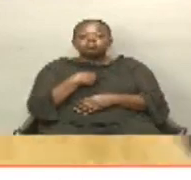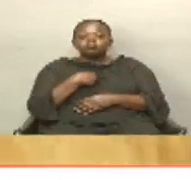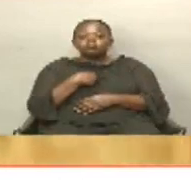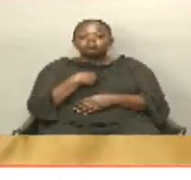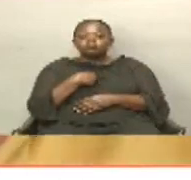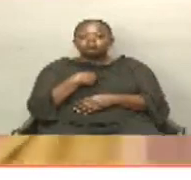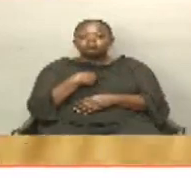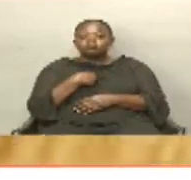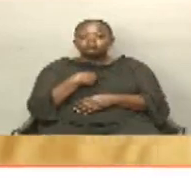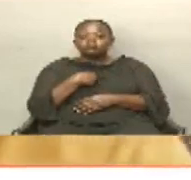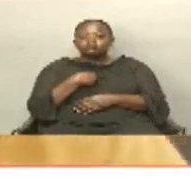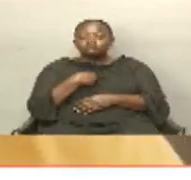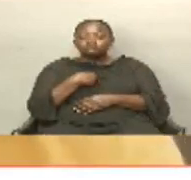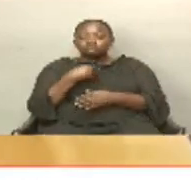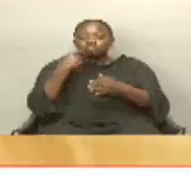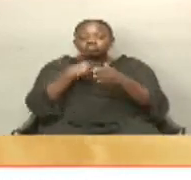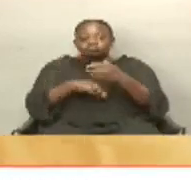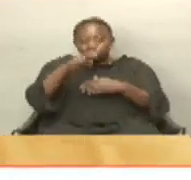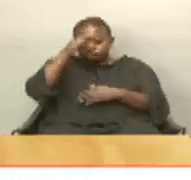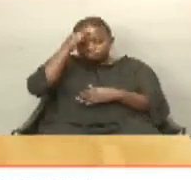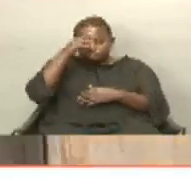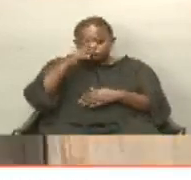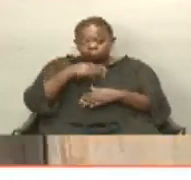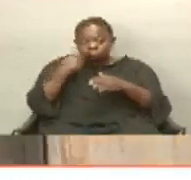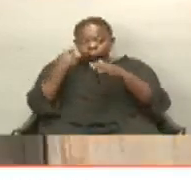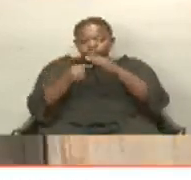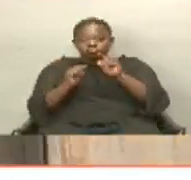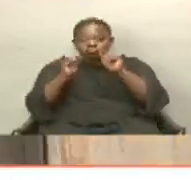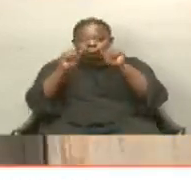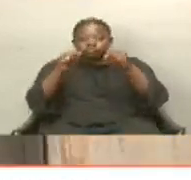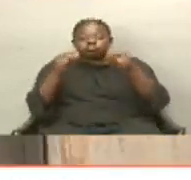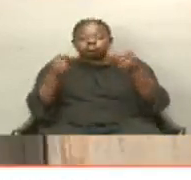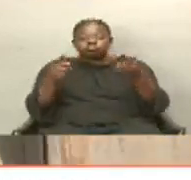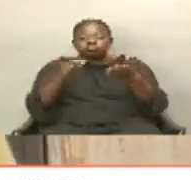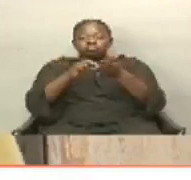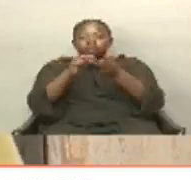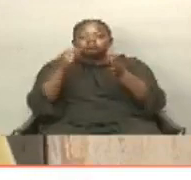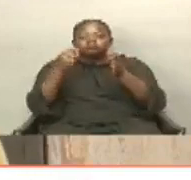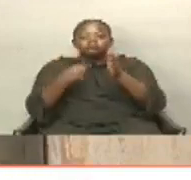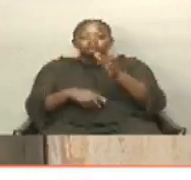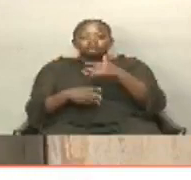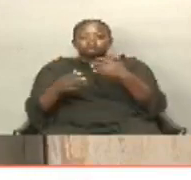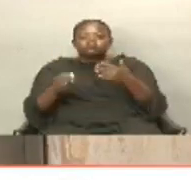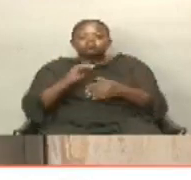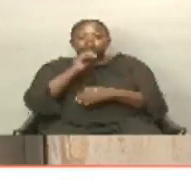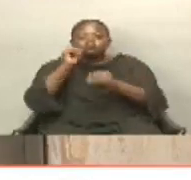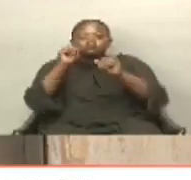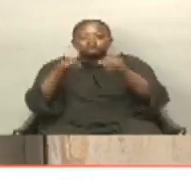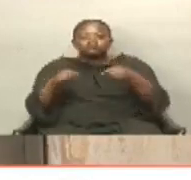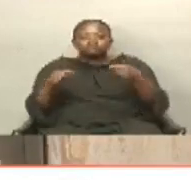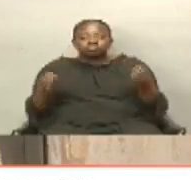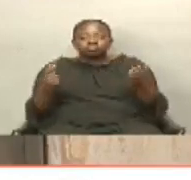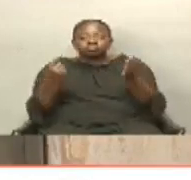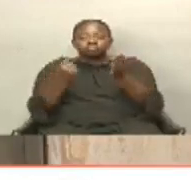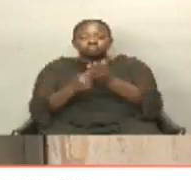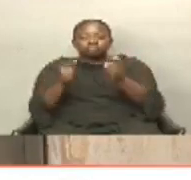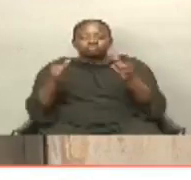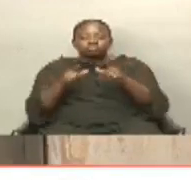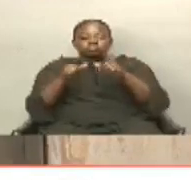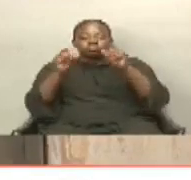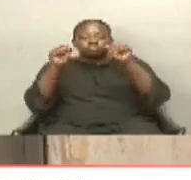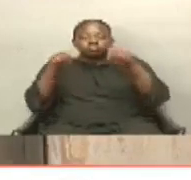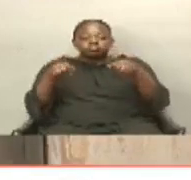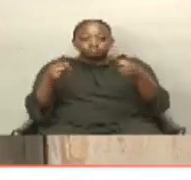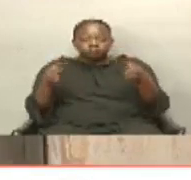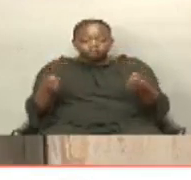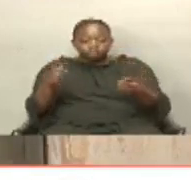What is the my reason in my this condition to come here? Marriage means that you, a woman can get in Uganda law the certificate that she can steal